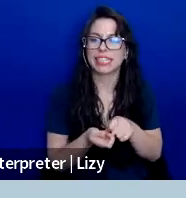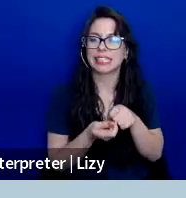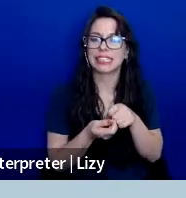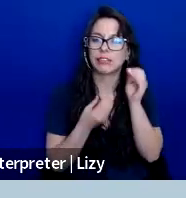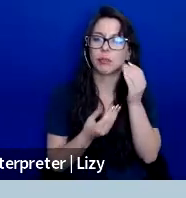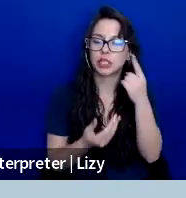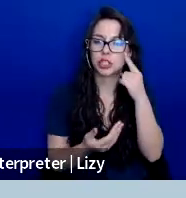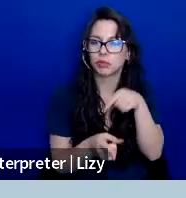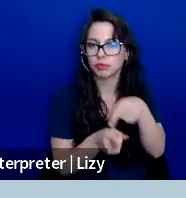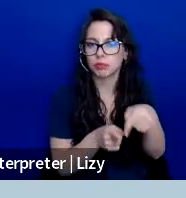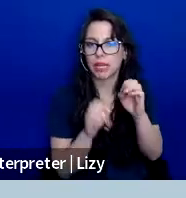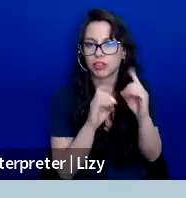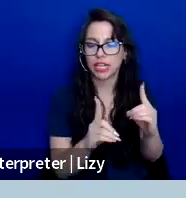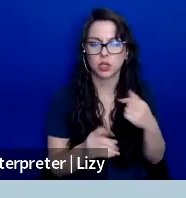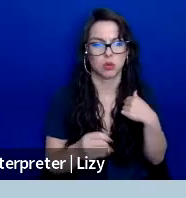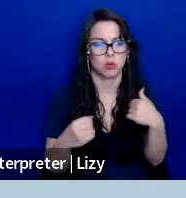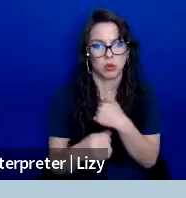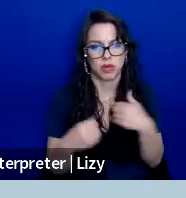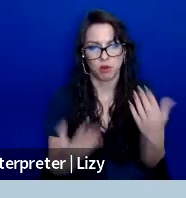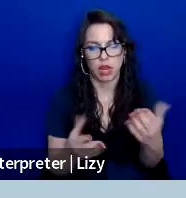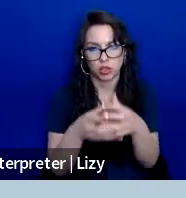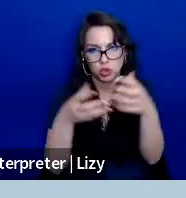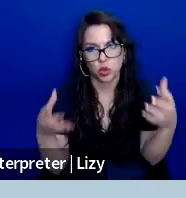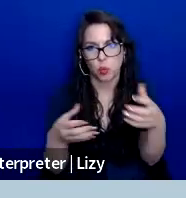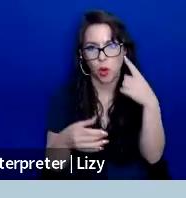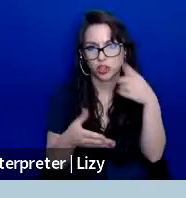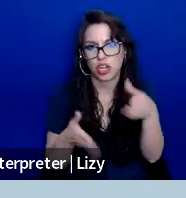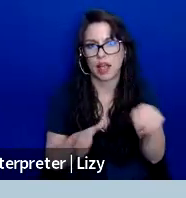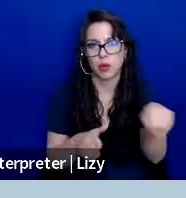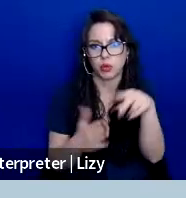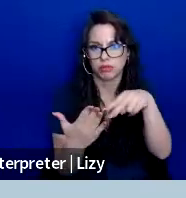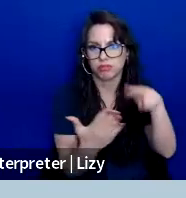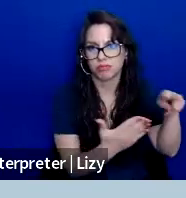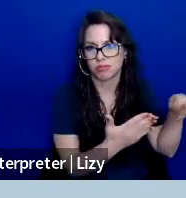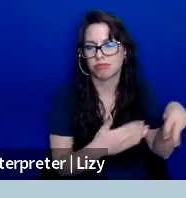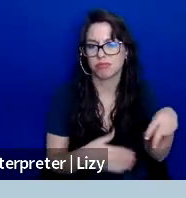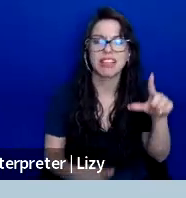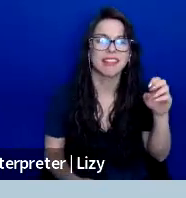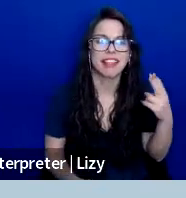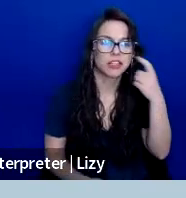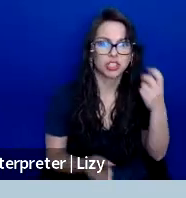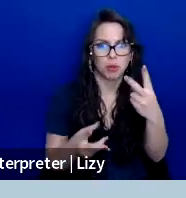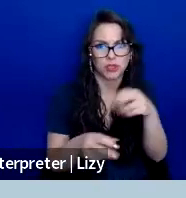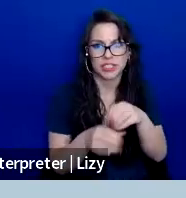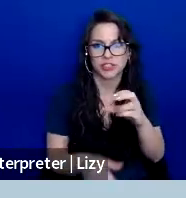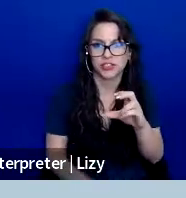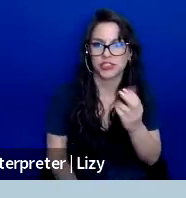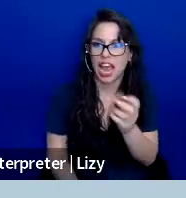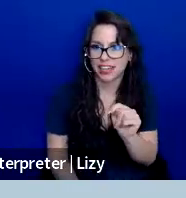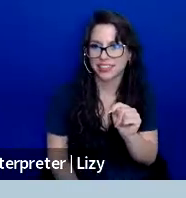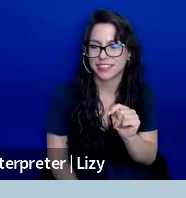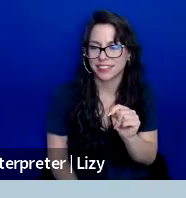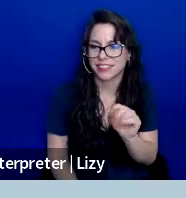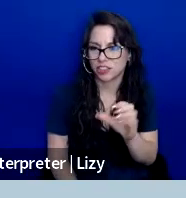got a lot there for you to browse through, and Leah just put that on the in the chat. A lot of